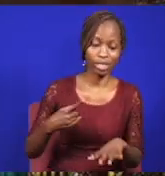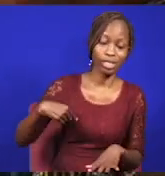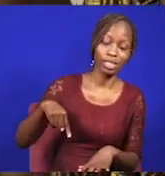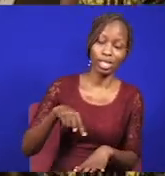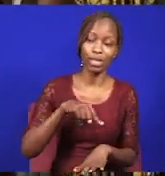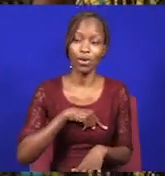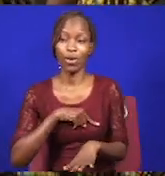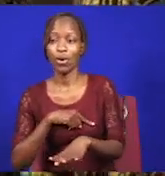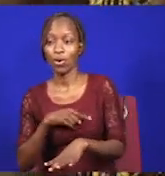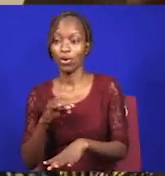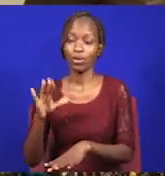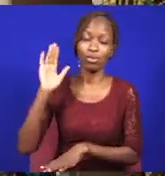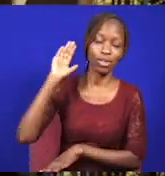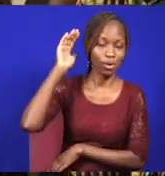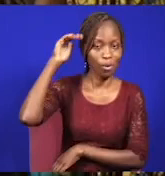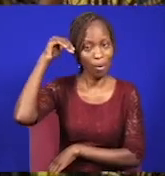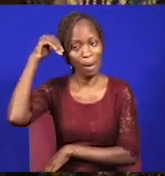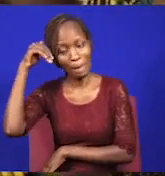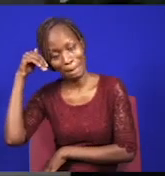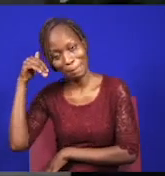itutakasayo ya kondo